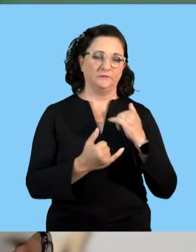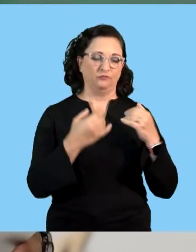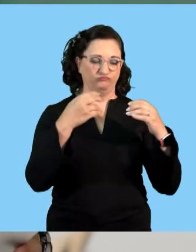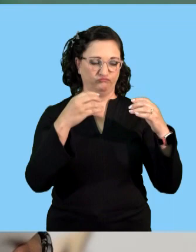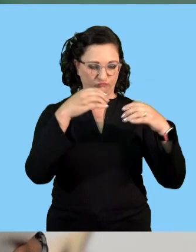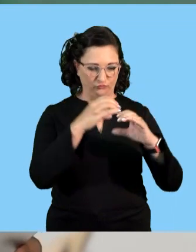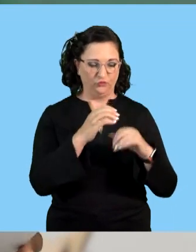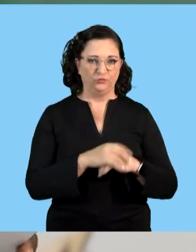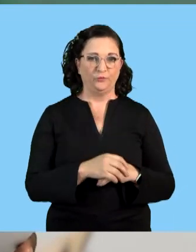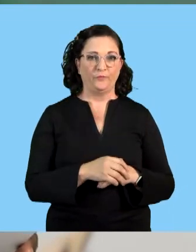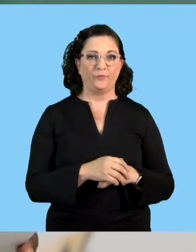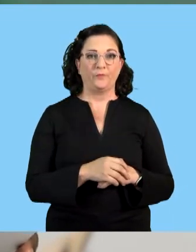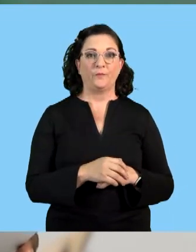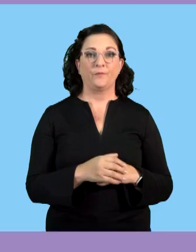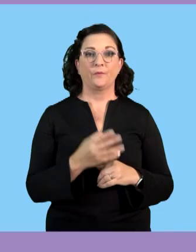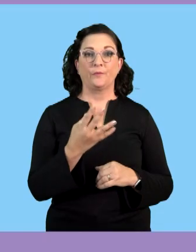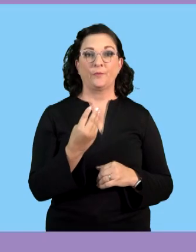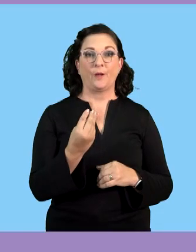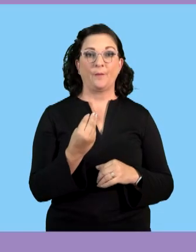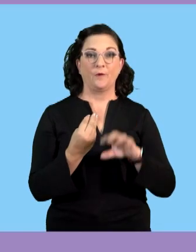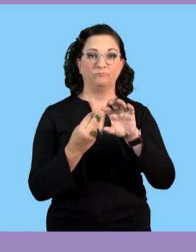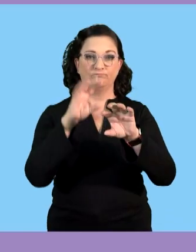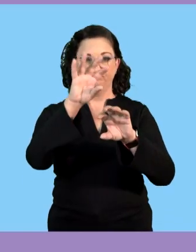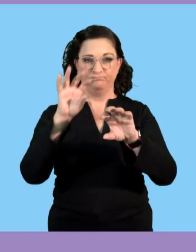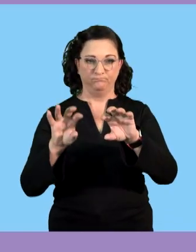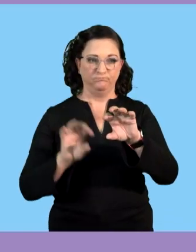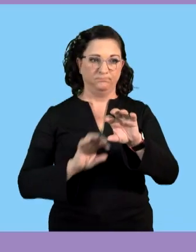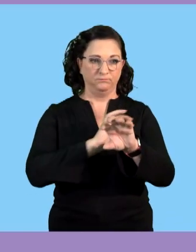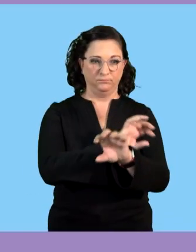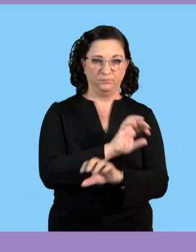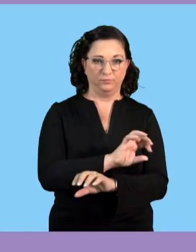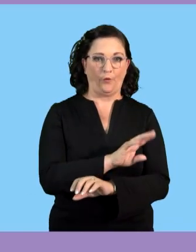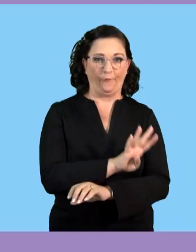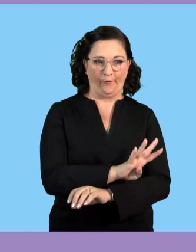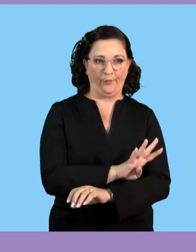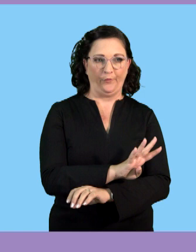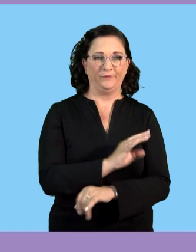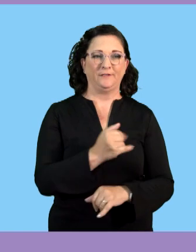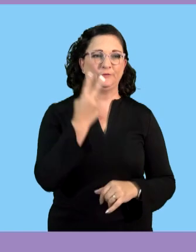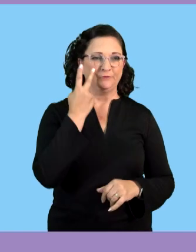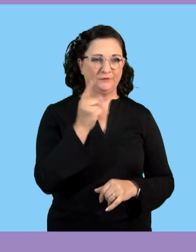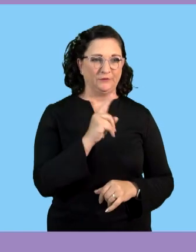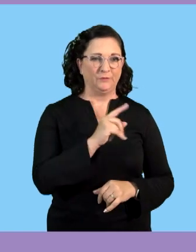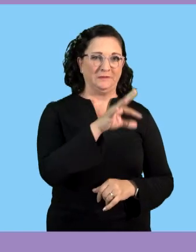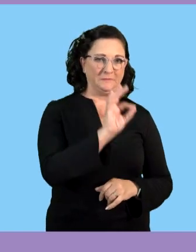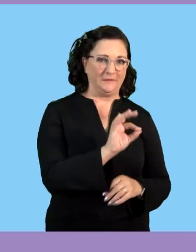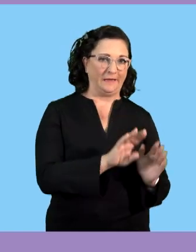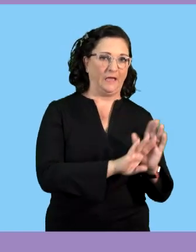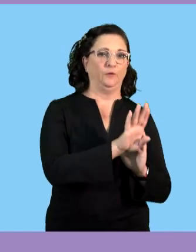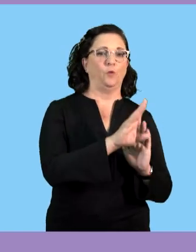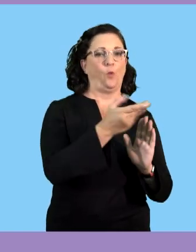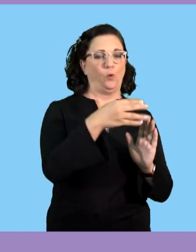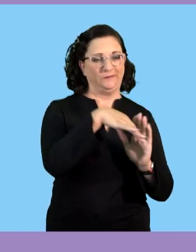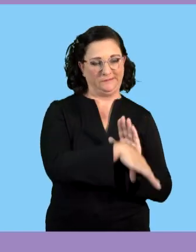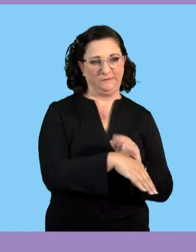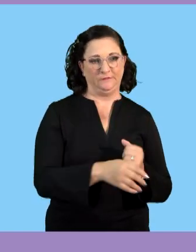segment. Concept number 4, we're calculating amounts if given percentage increase or decrease.